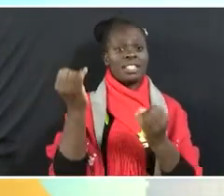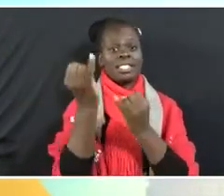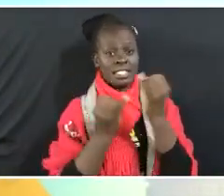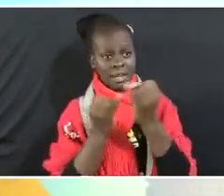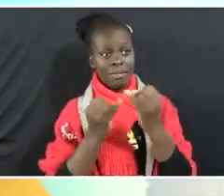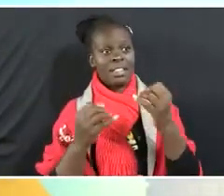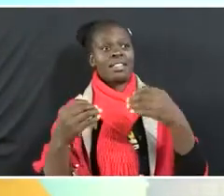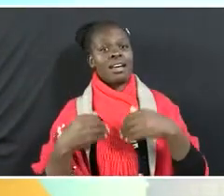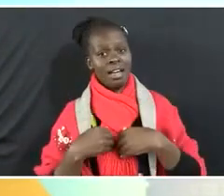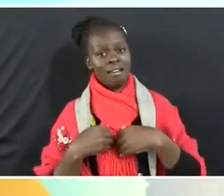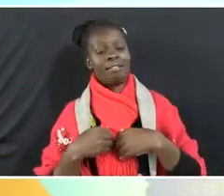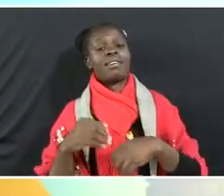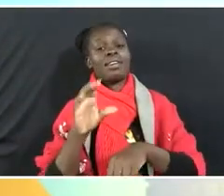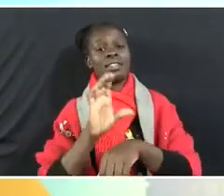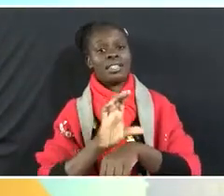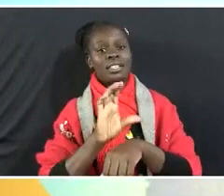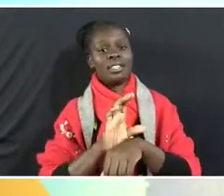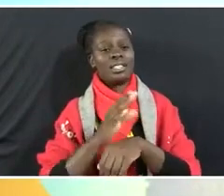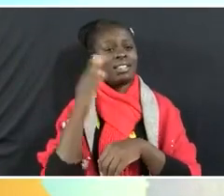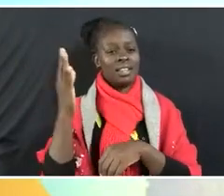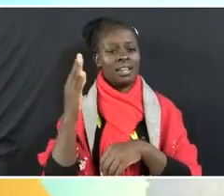having